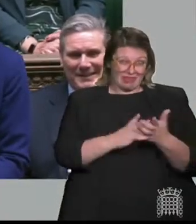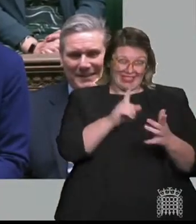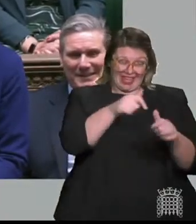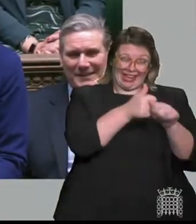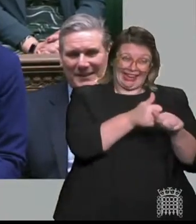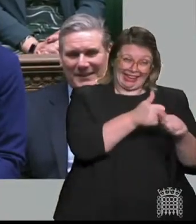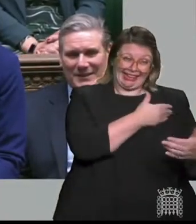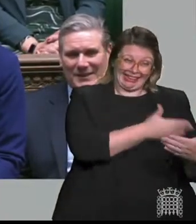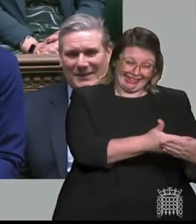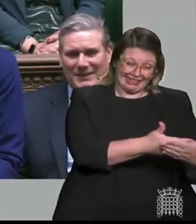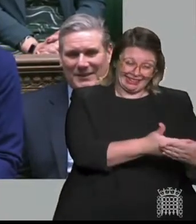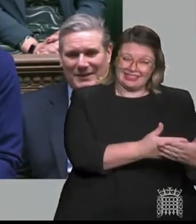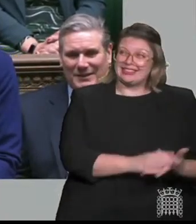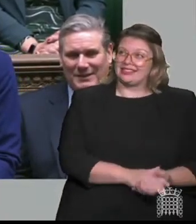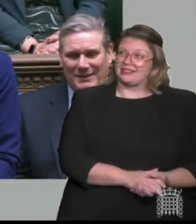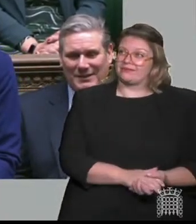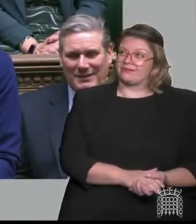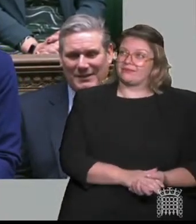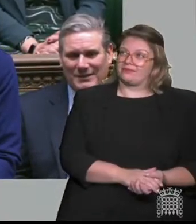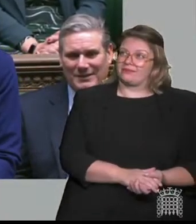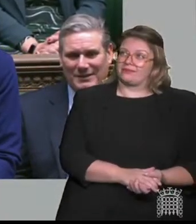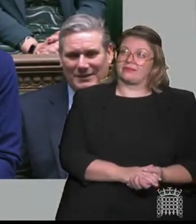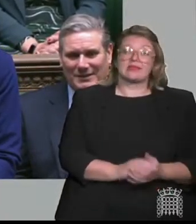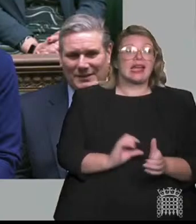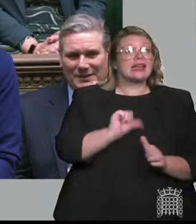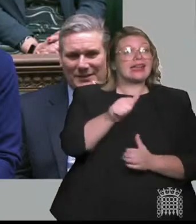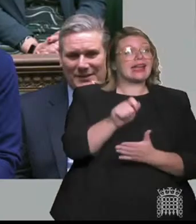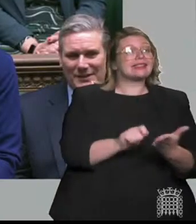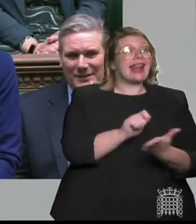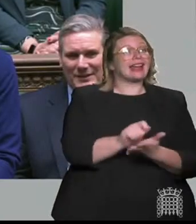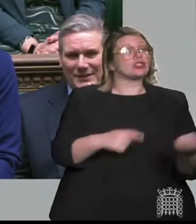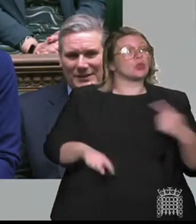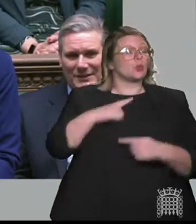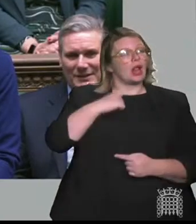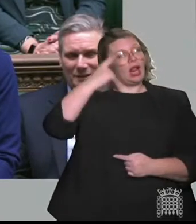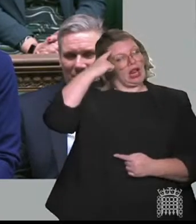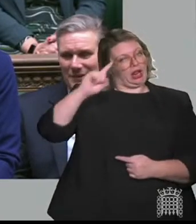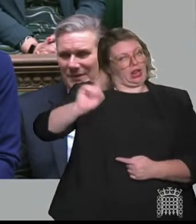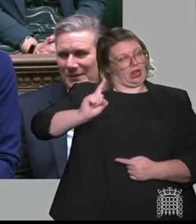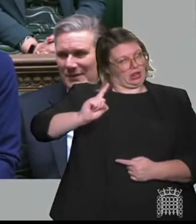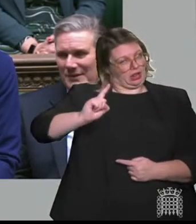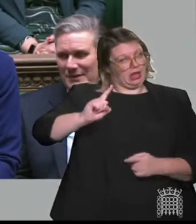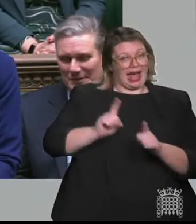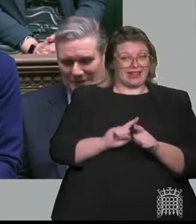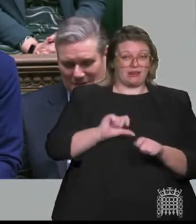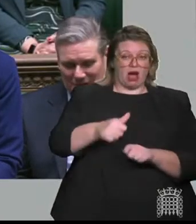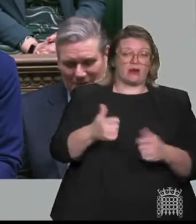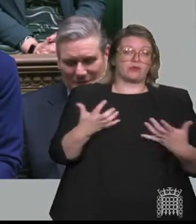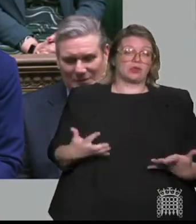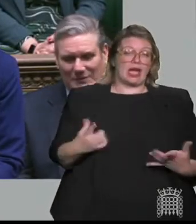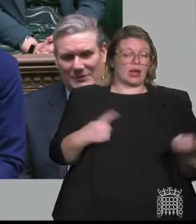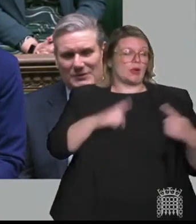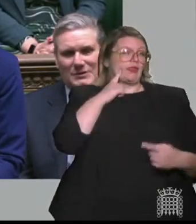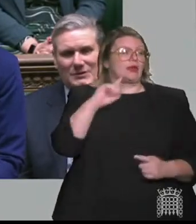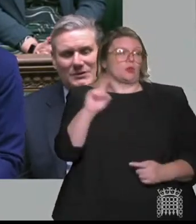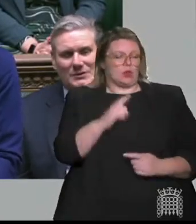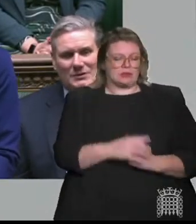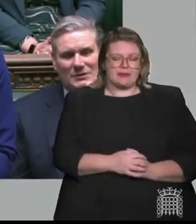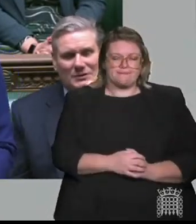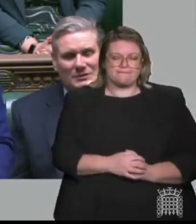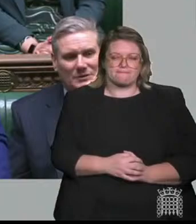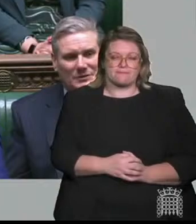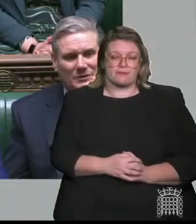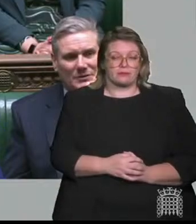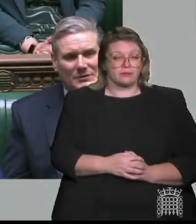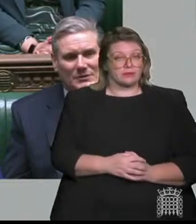And the questions that people will be asking at the next election and after today's autumn statement are simple. Do me and